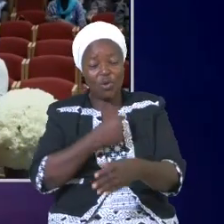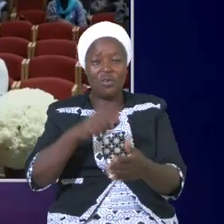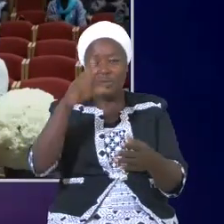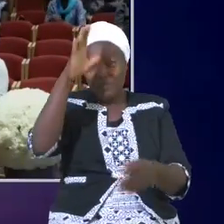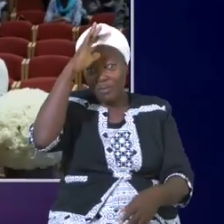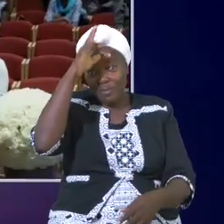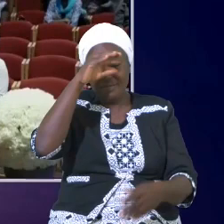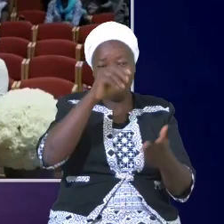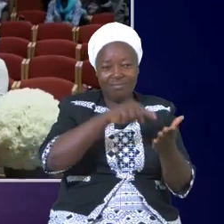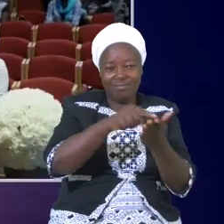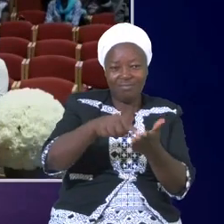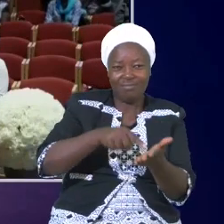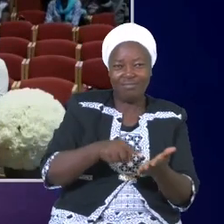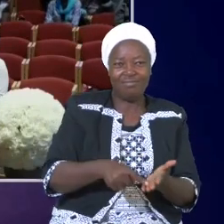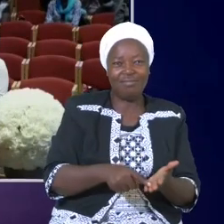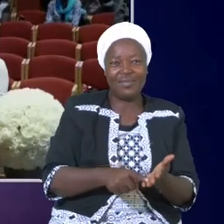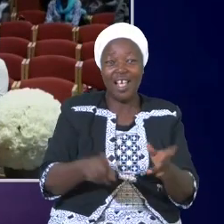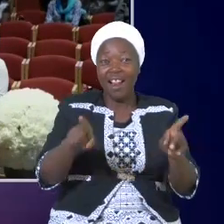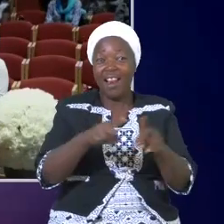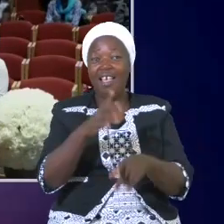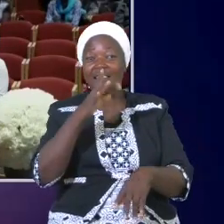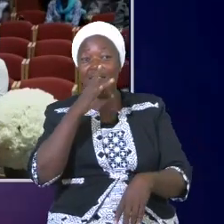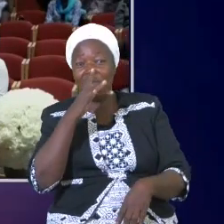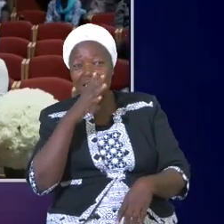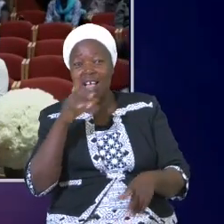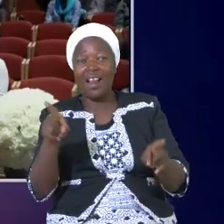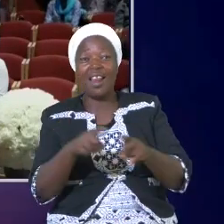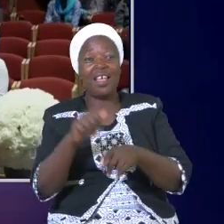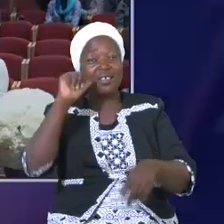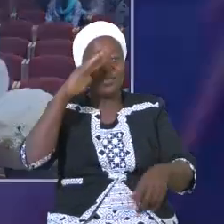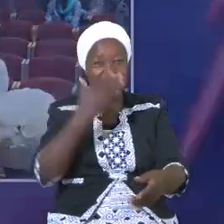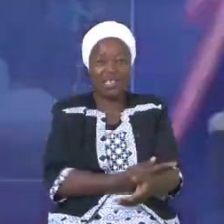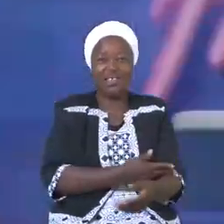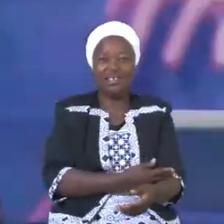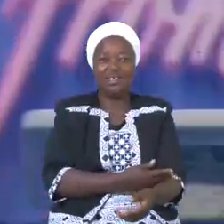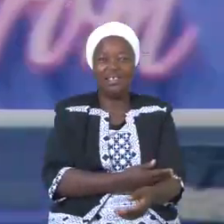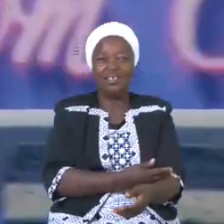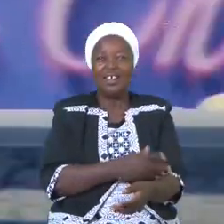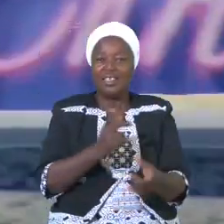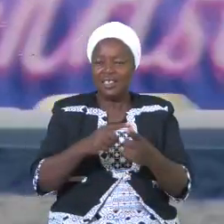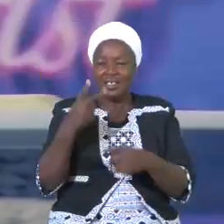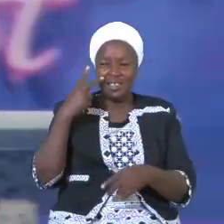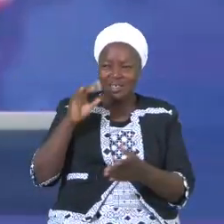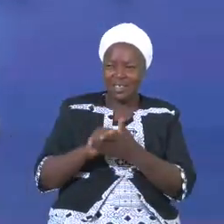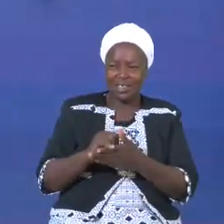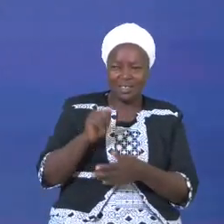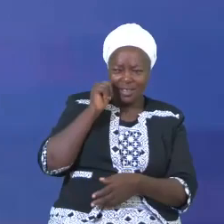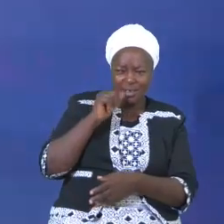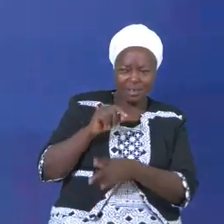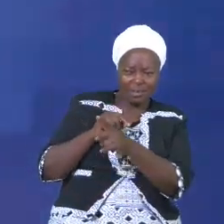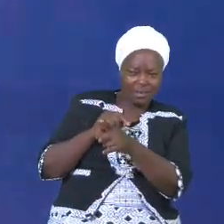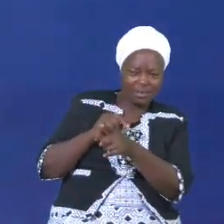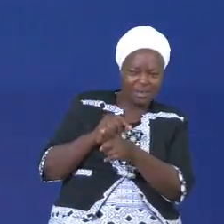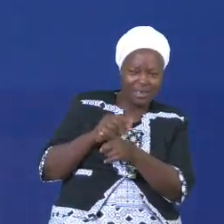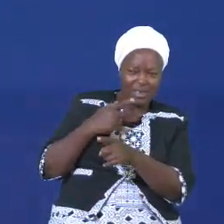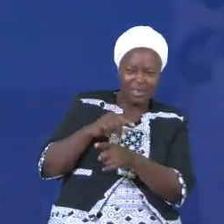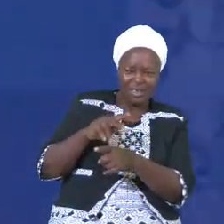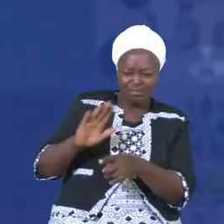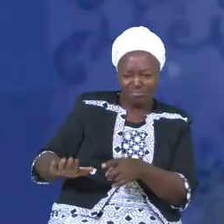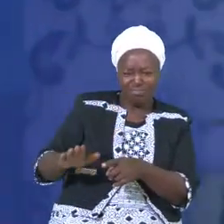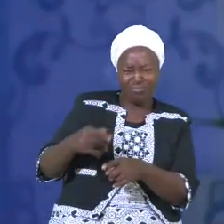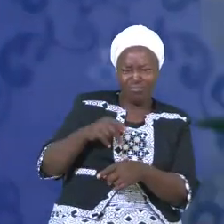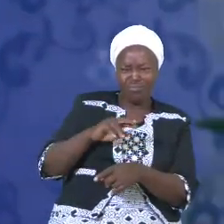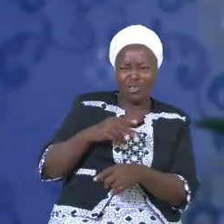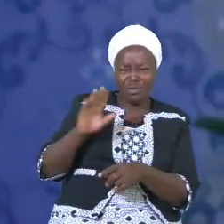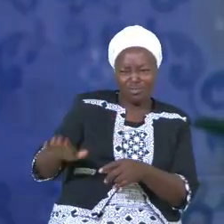like mother like daughter look at that girl little girl and she's not